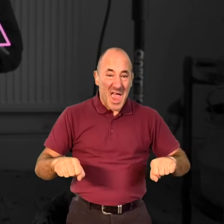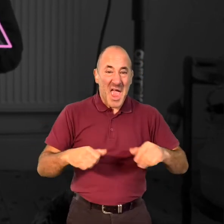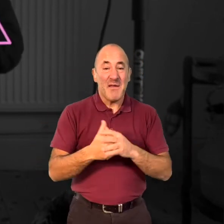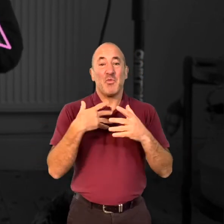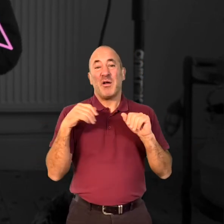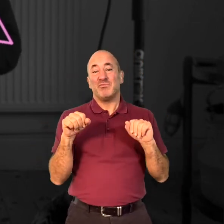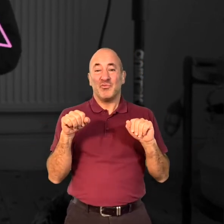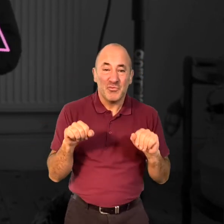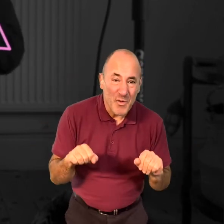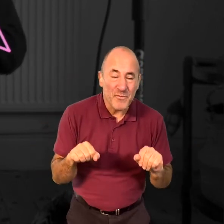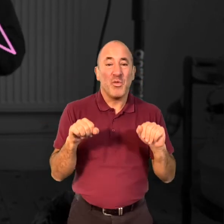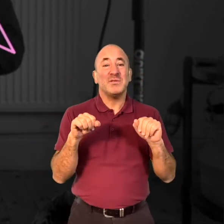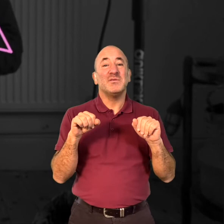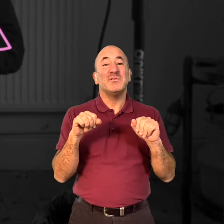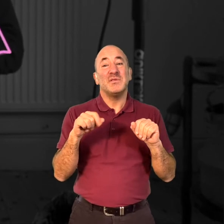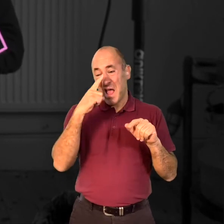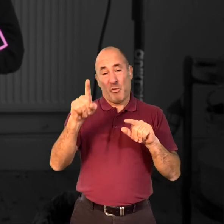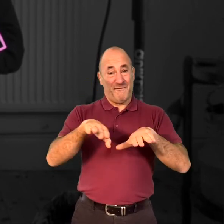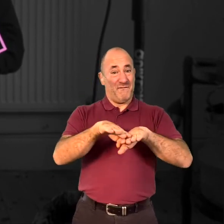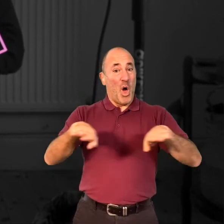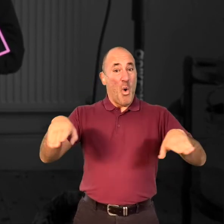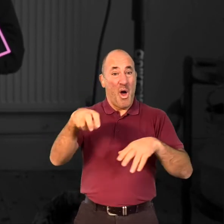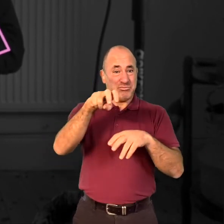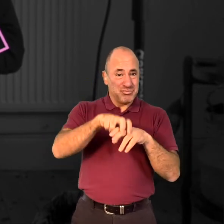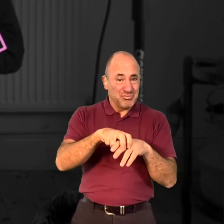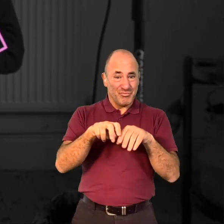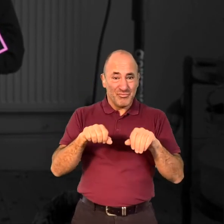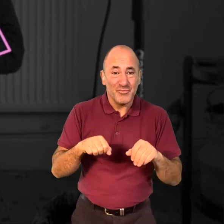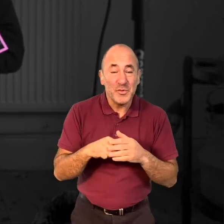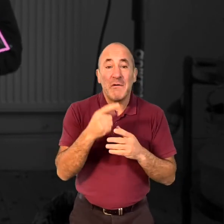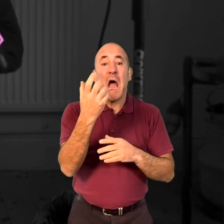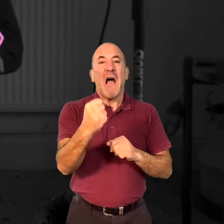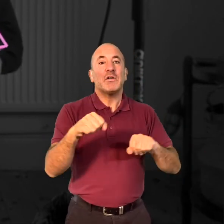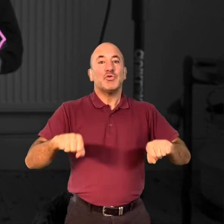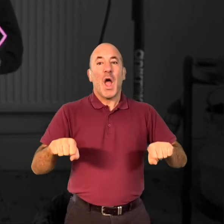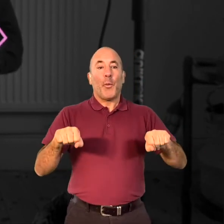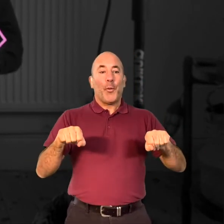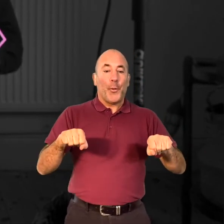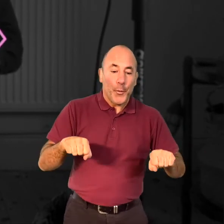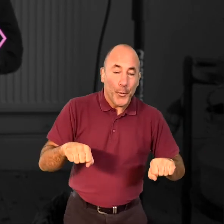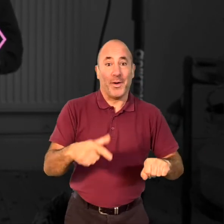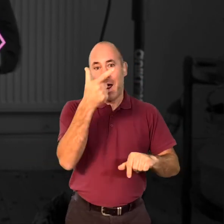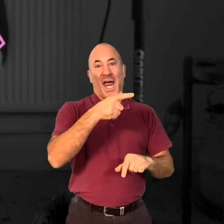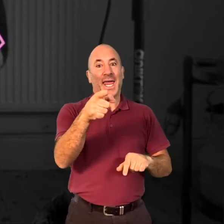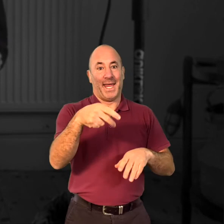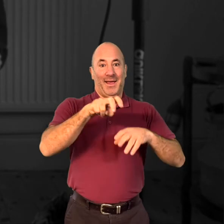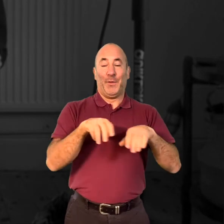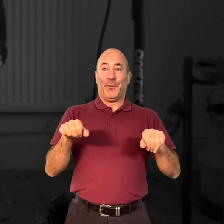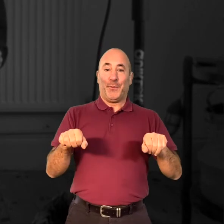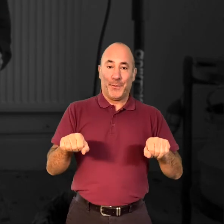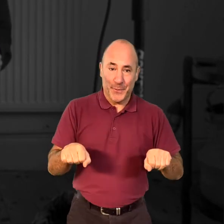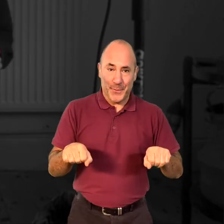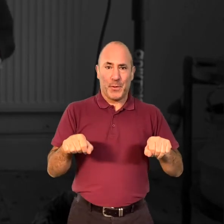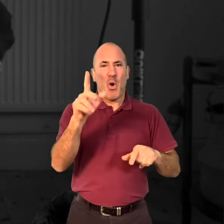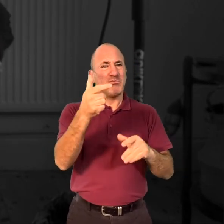rock backwards and forwards, you can try that sitting on the floor, or if you're lucky enough to have a rocking chair as well. Or even if you're just in a regular